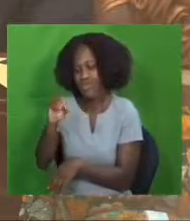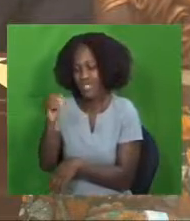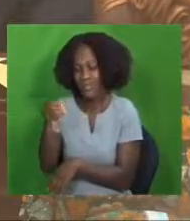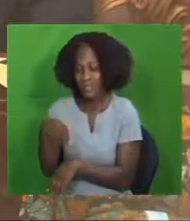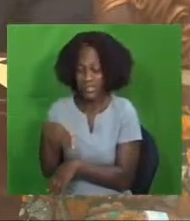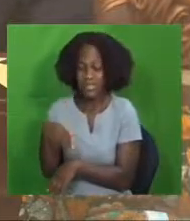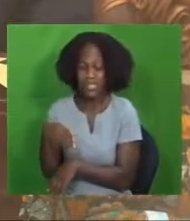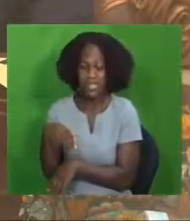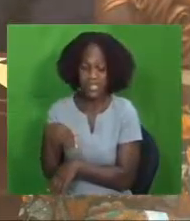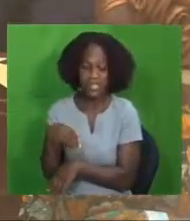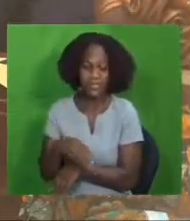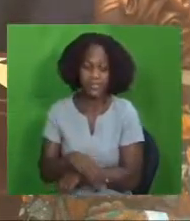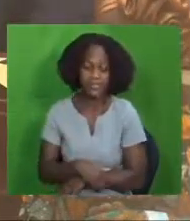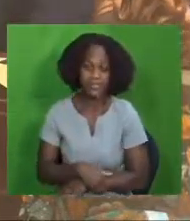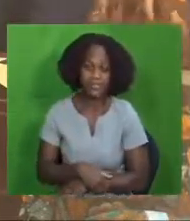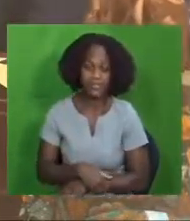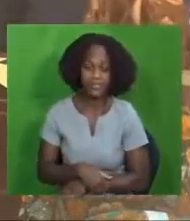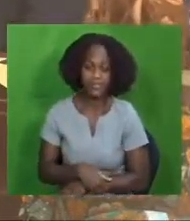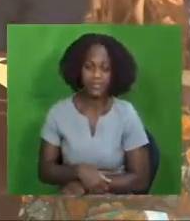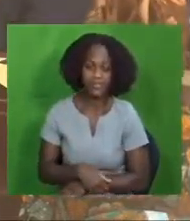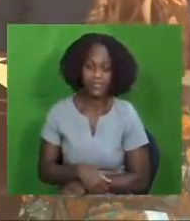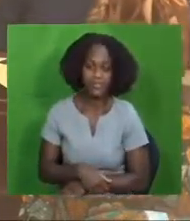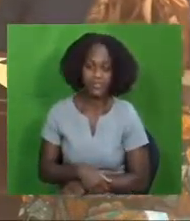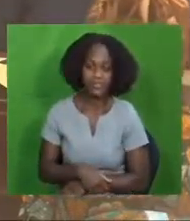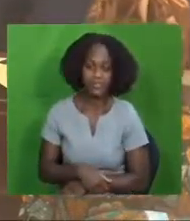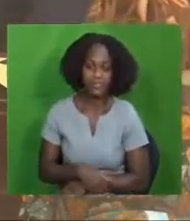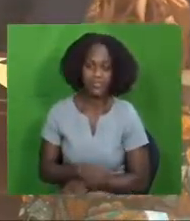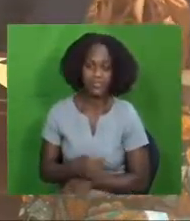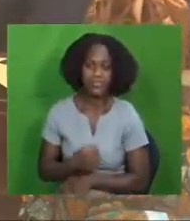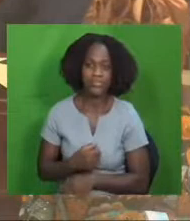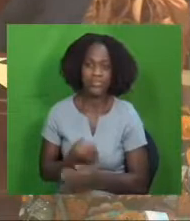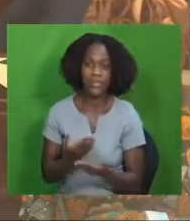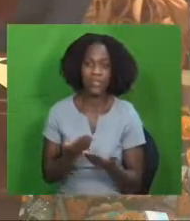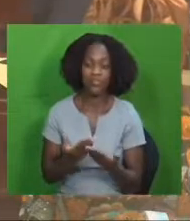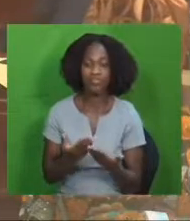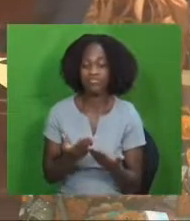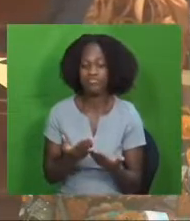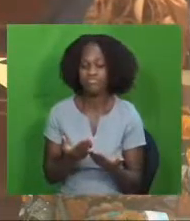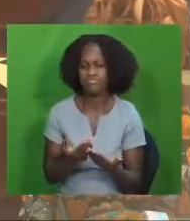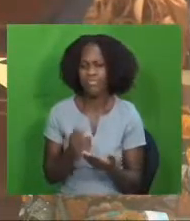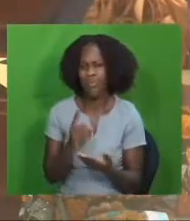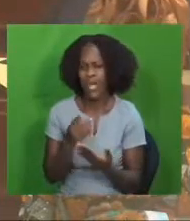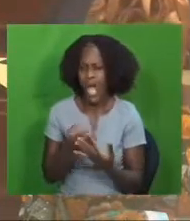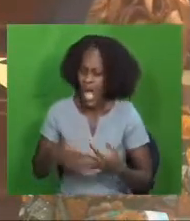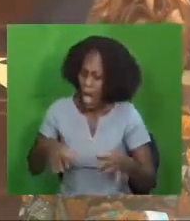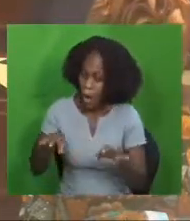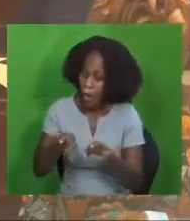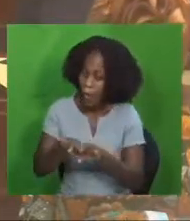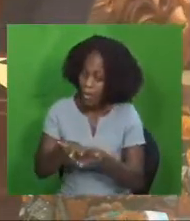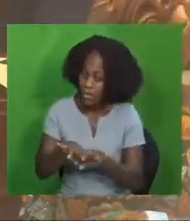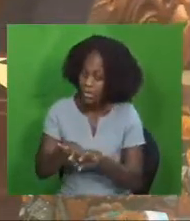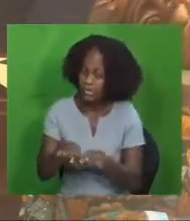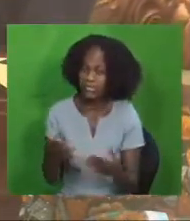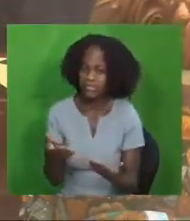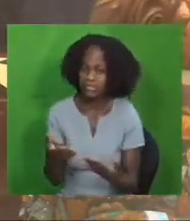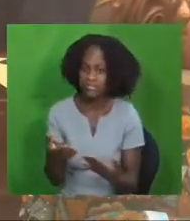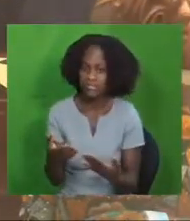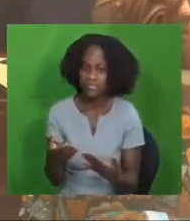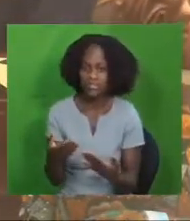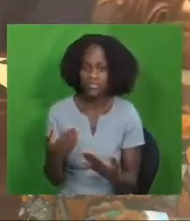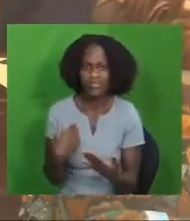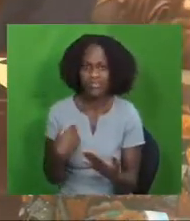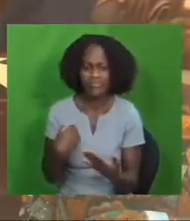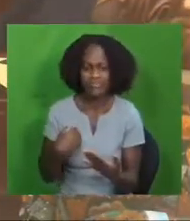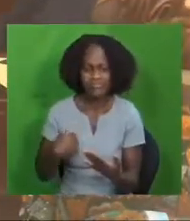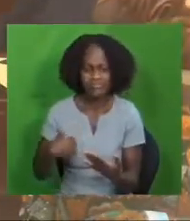to GDP ratio. Mr. Speaker, I also want to move to one thing that is very, very important to me. What happened to the can-do spirit of